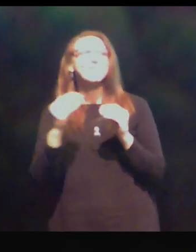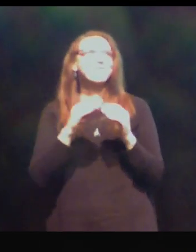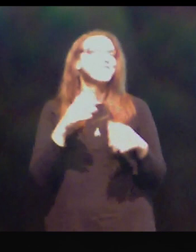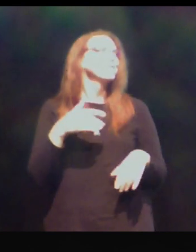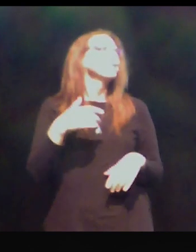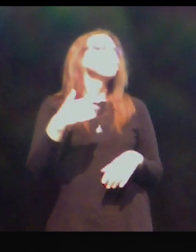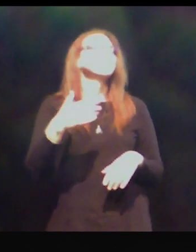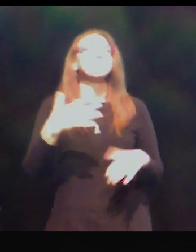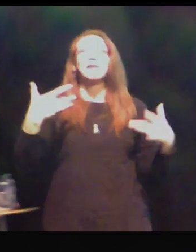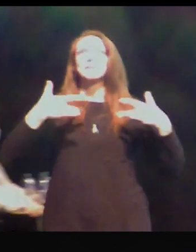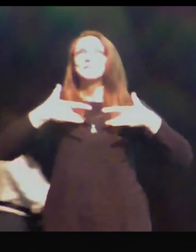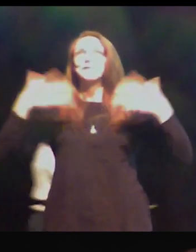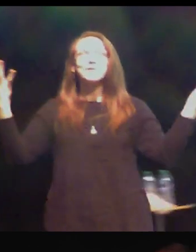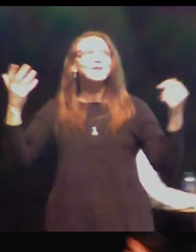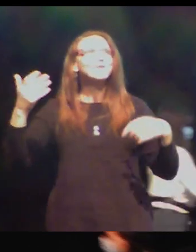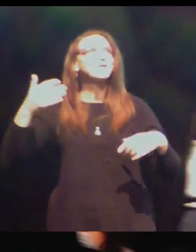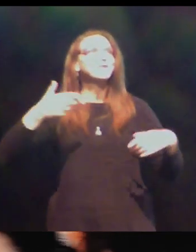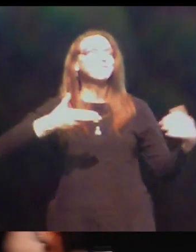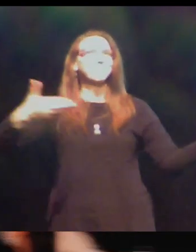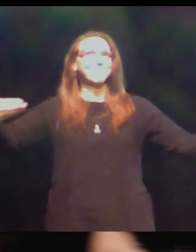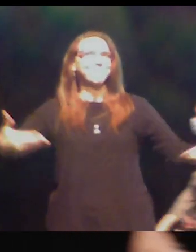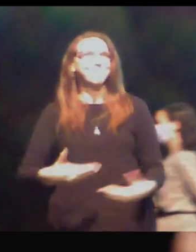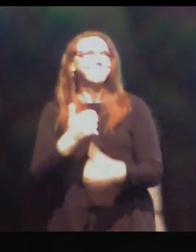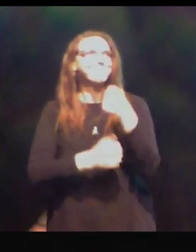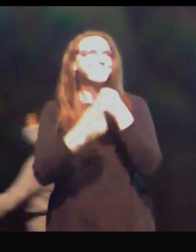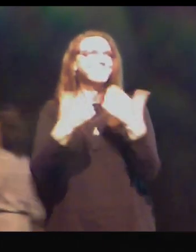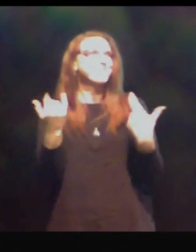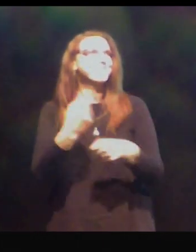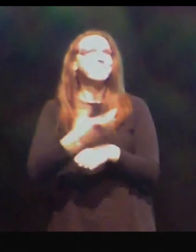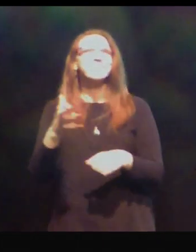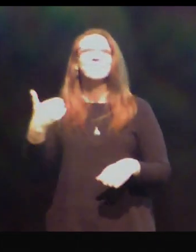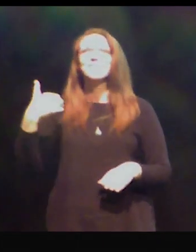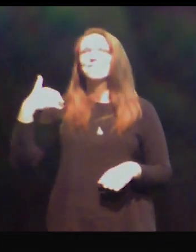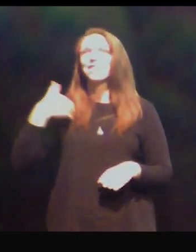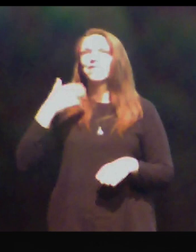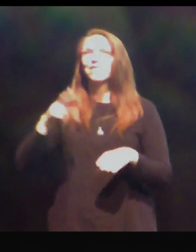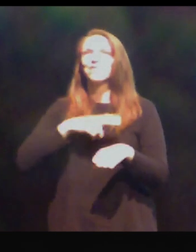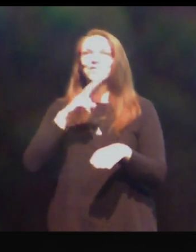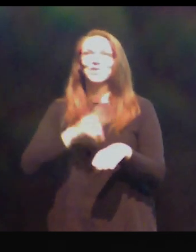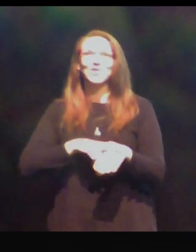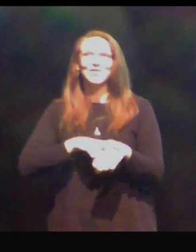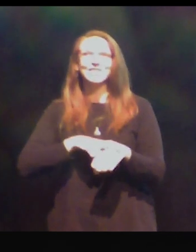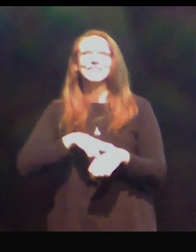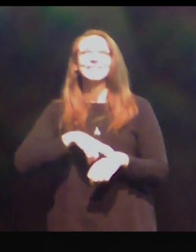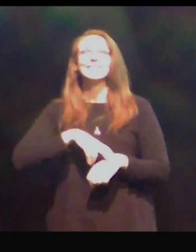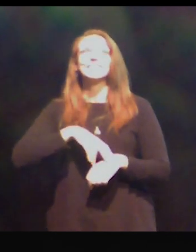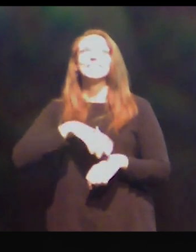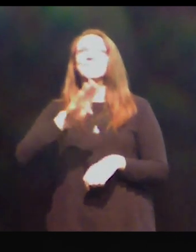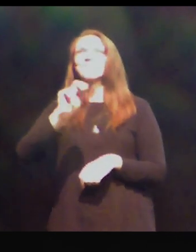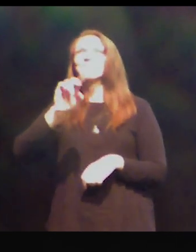I'm very excited to bring out, well, to introduce here, we have, of course, the